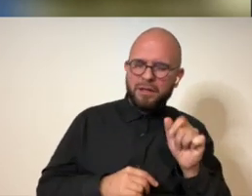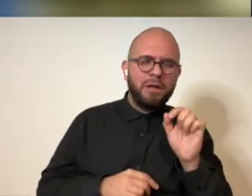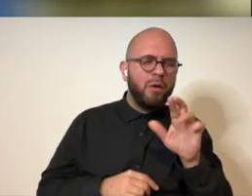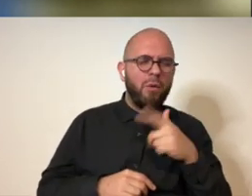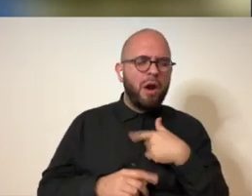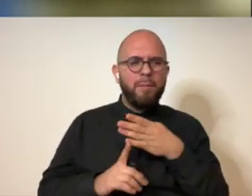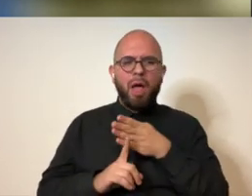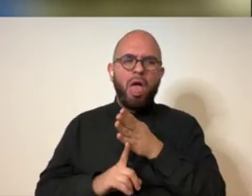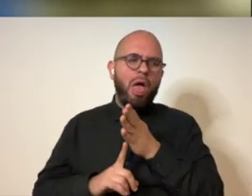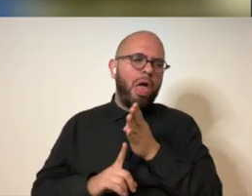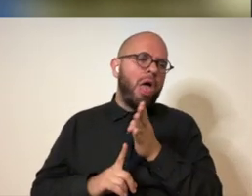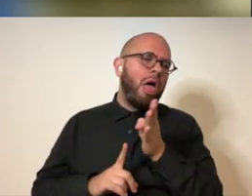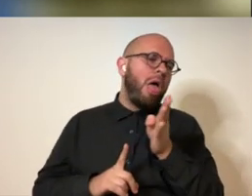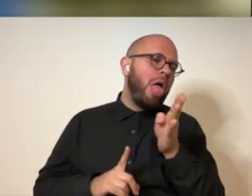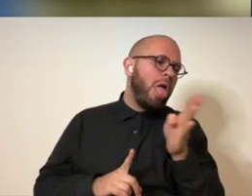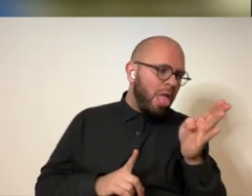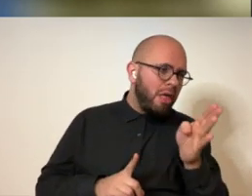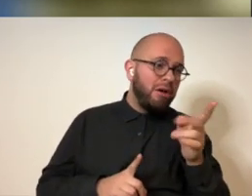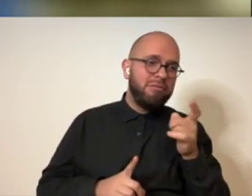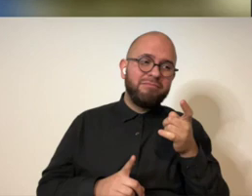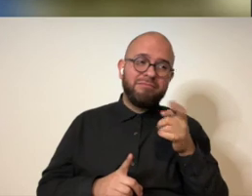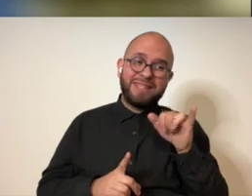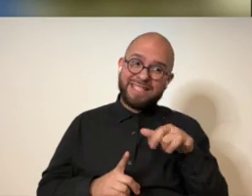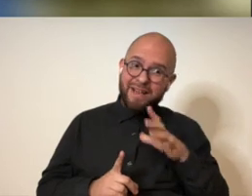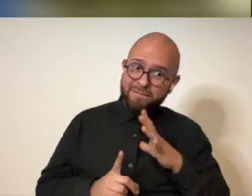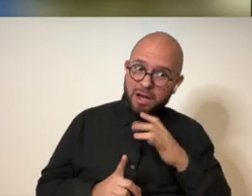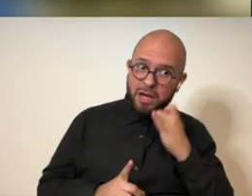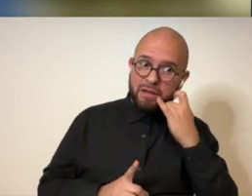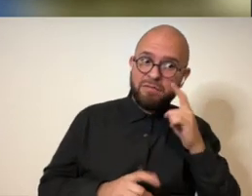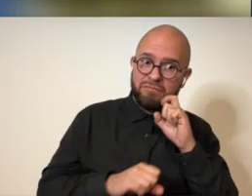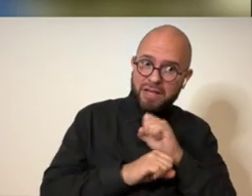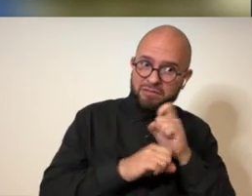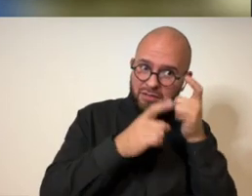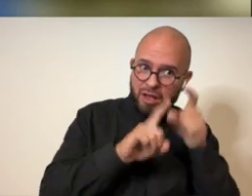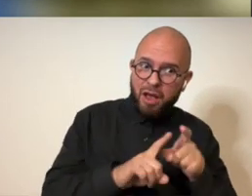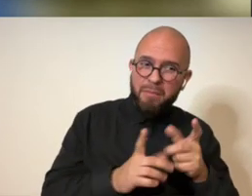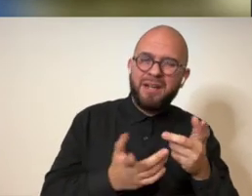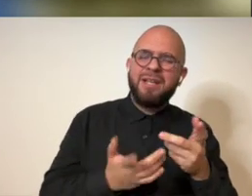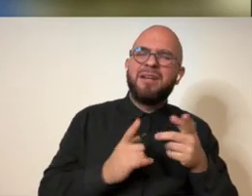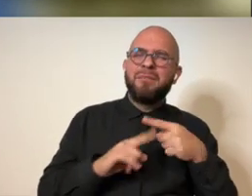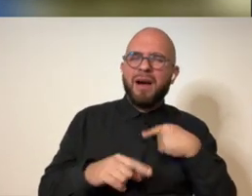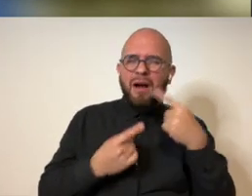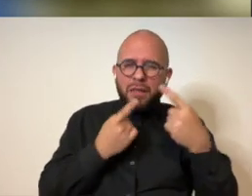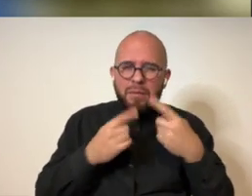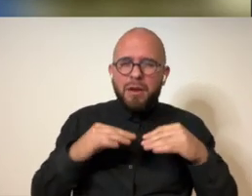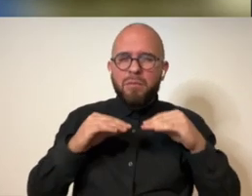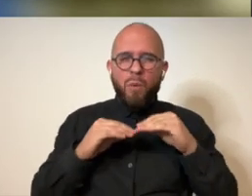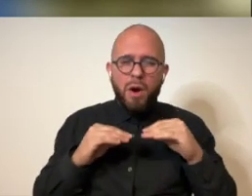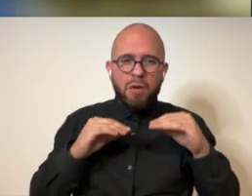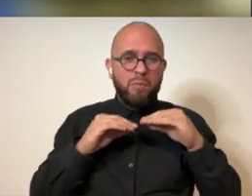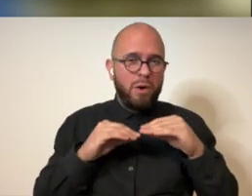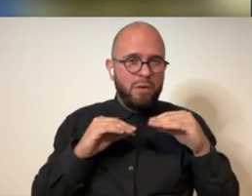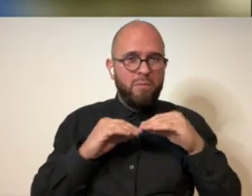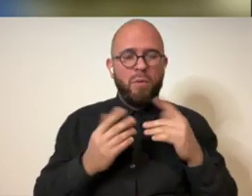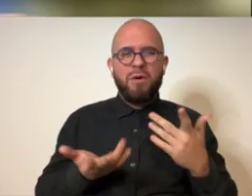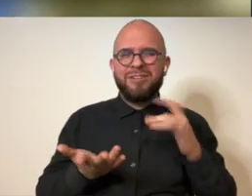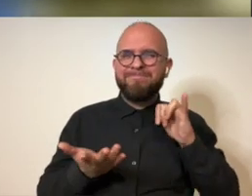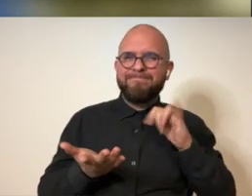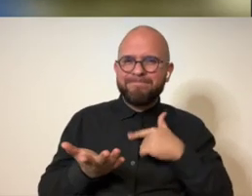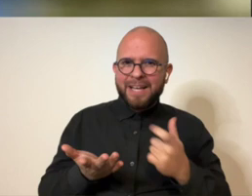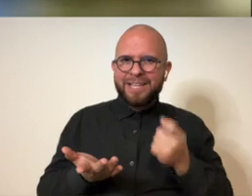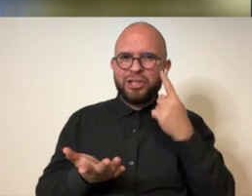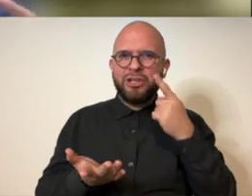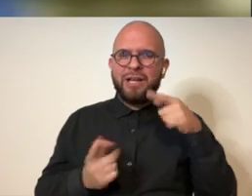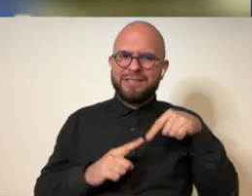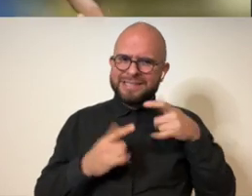I kept asking myself, is this still about disability, or am I like completely veering off course? Is that okay to do?